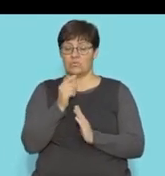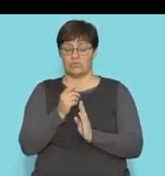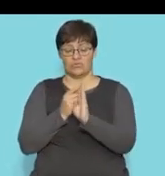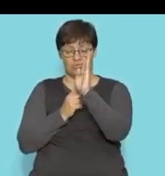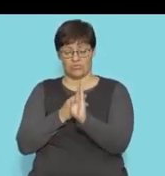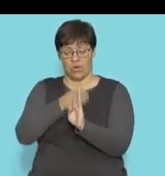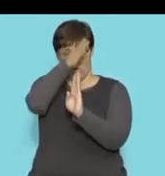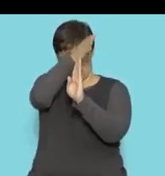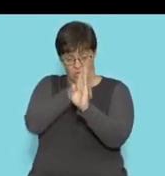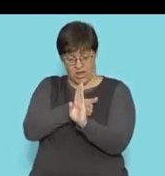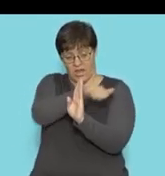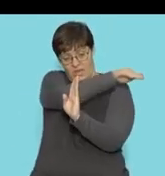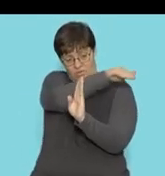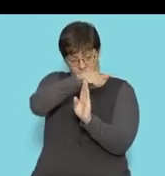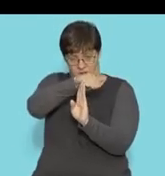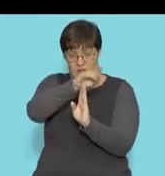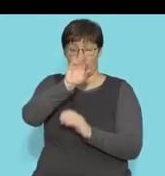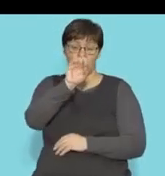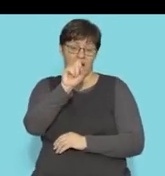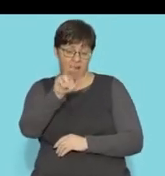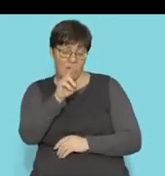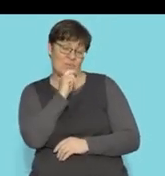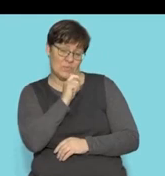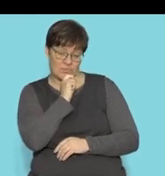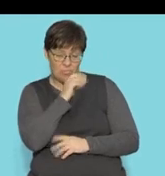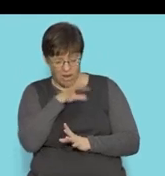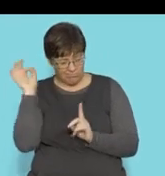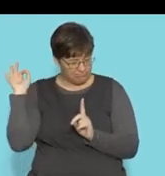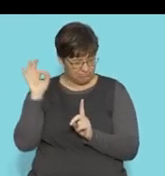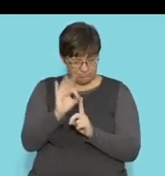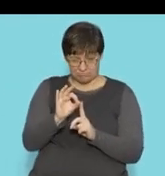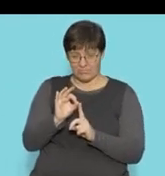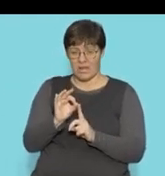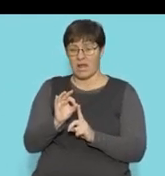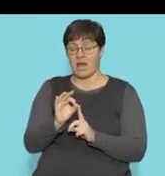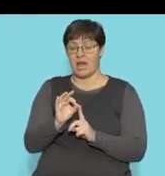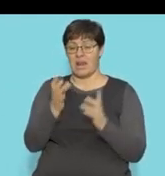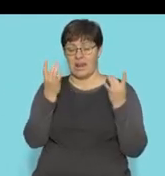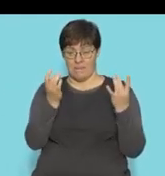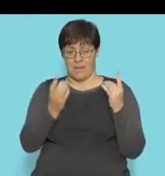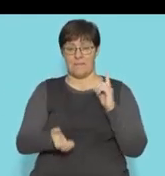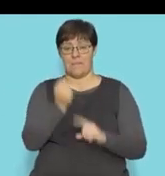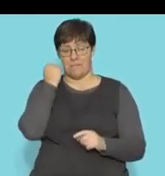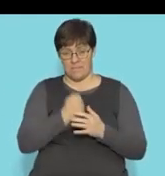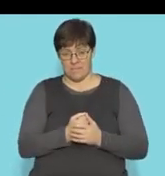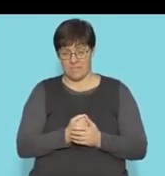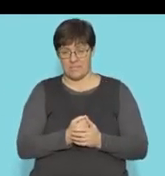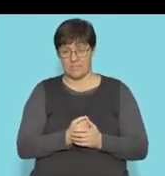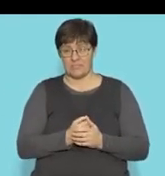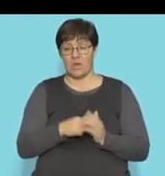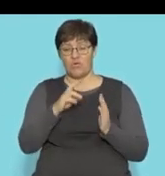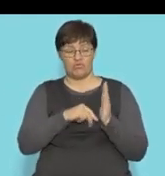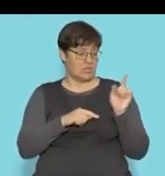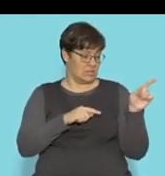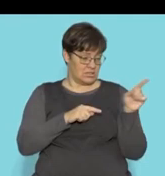ruler so that you can get the exact figures, and you're going to read